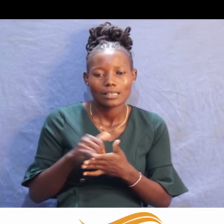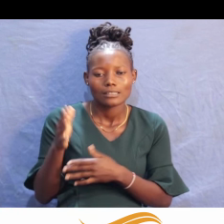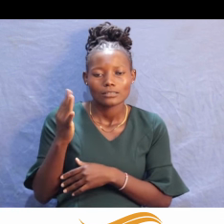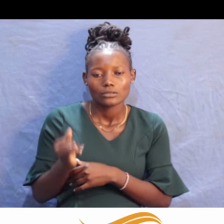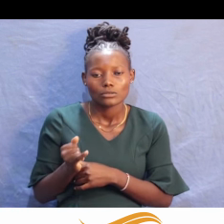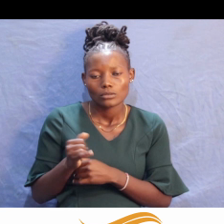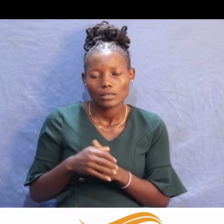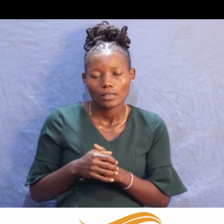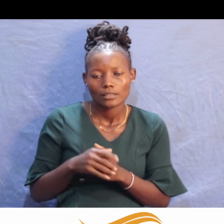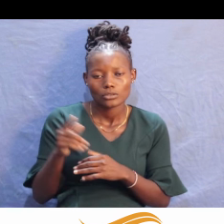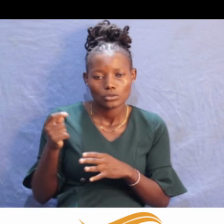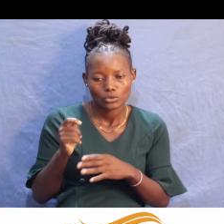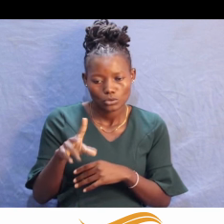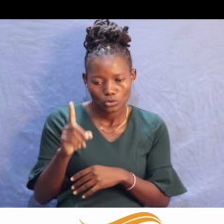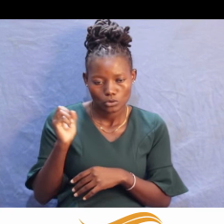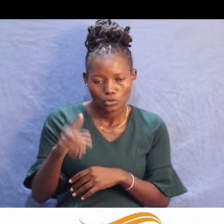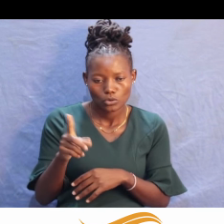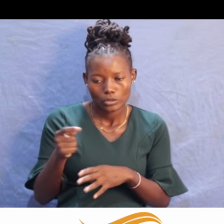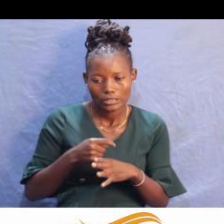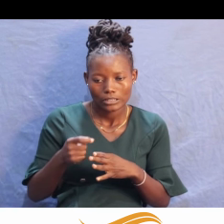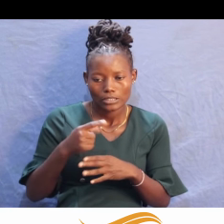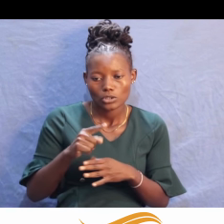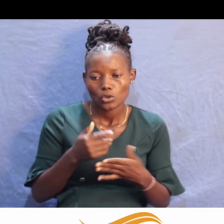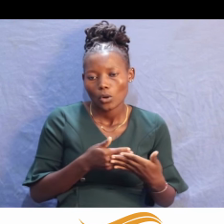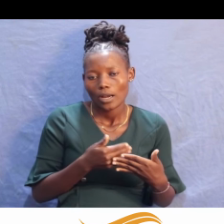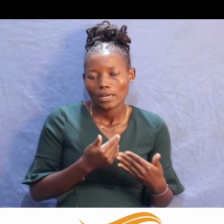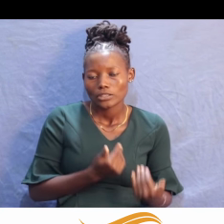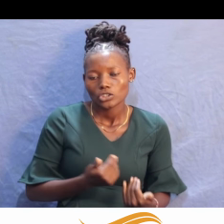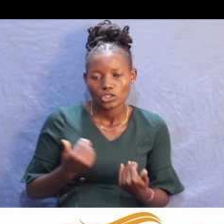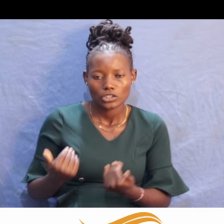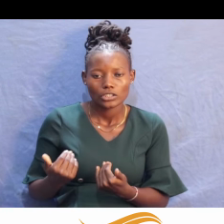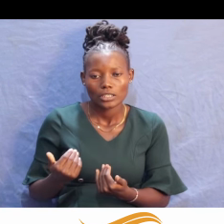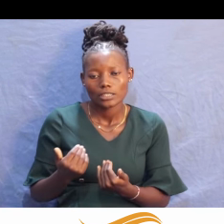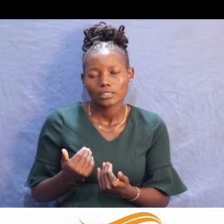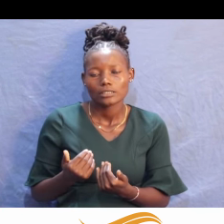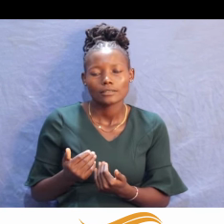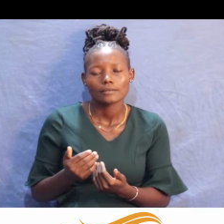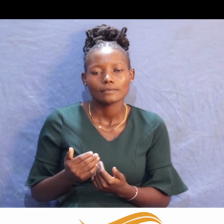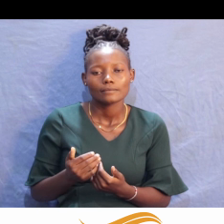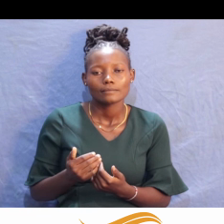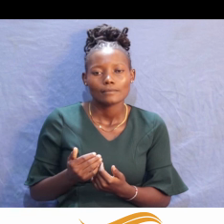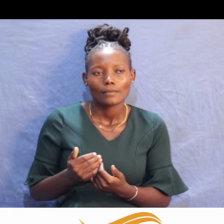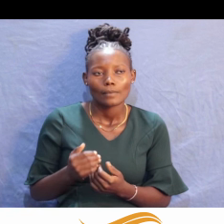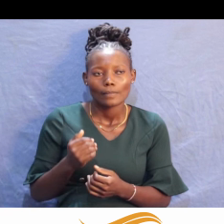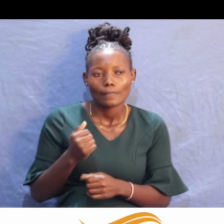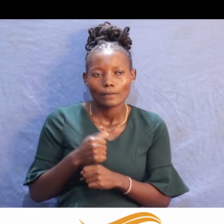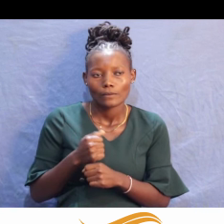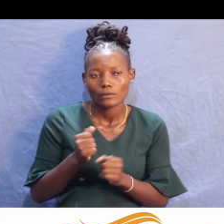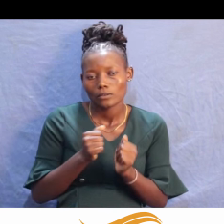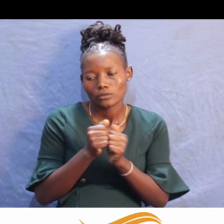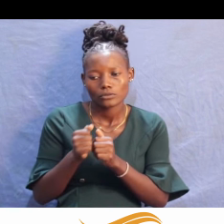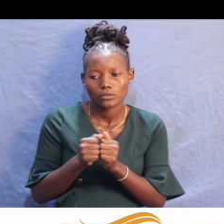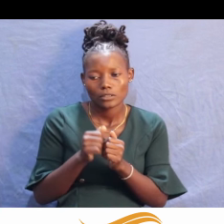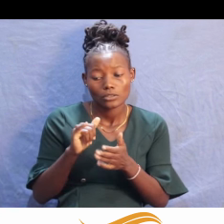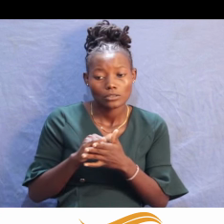you train your kids to become, over time, you work them to get aerobically fit so they